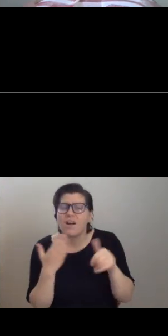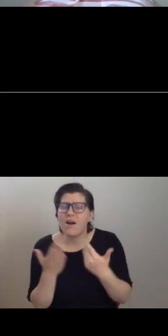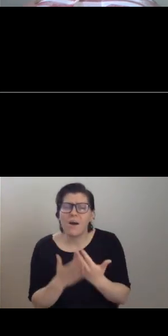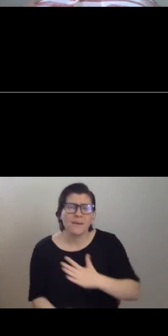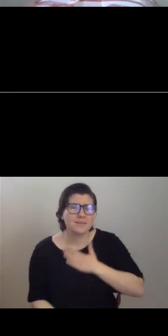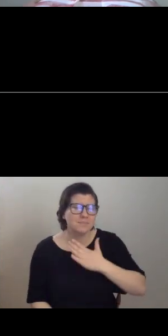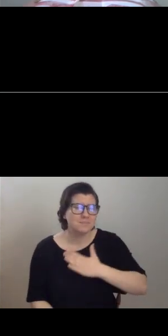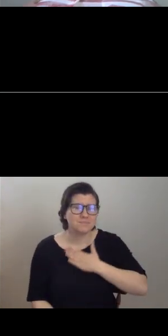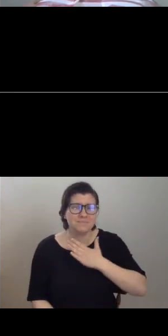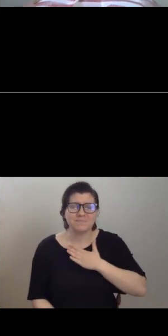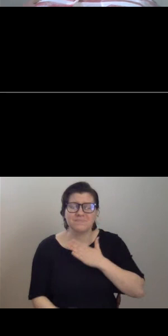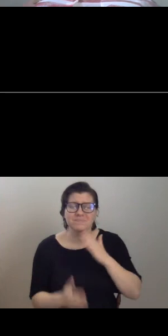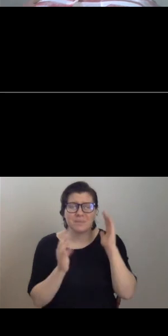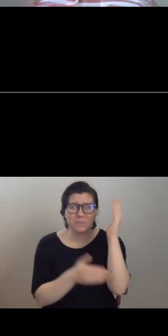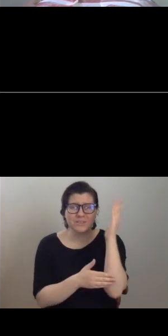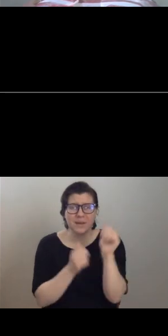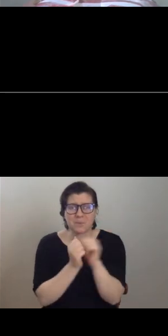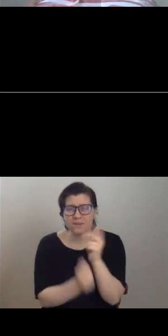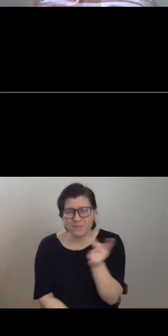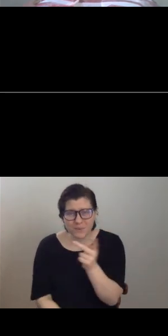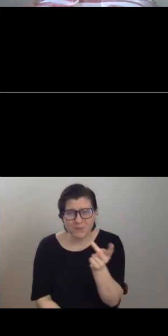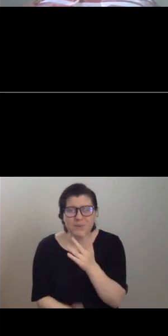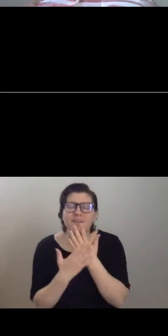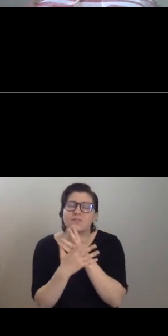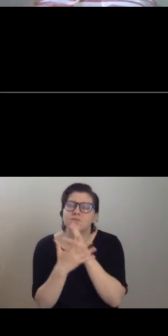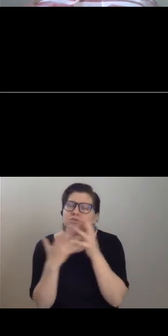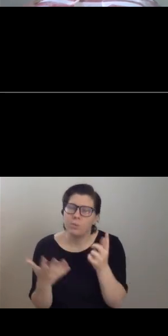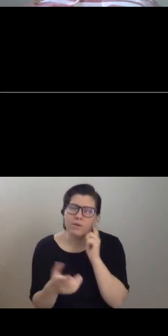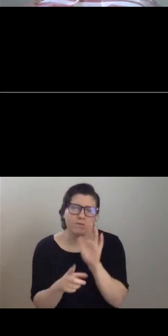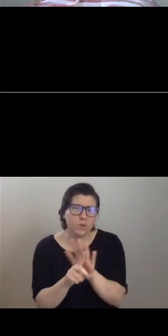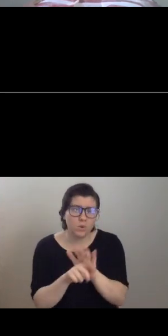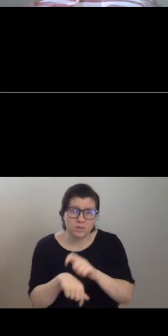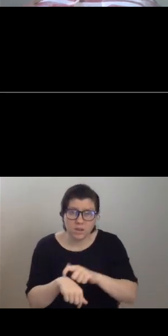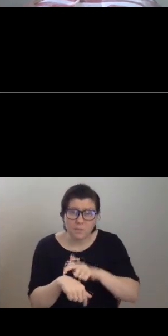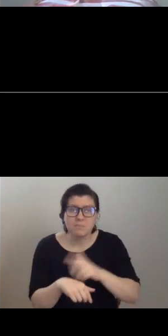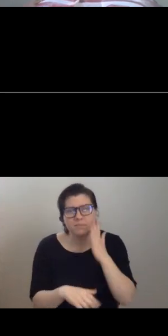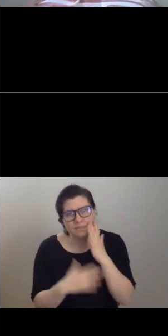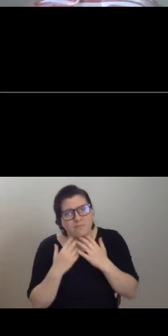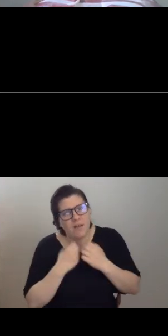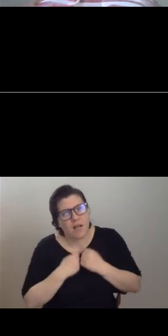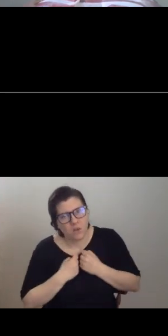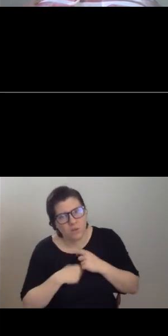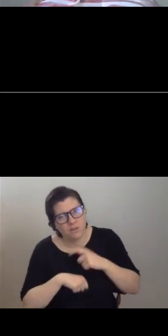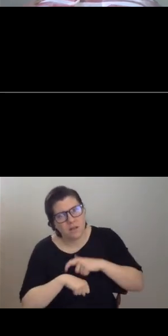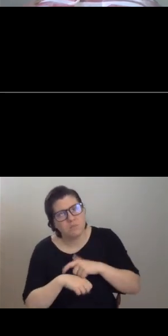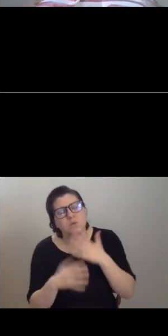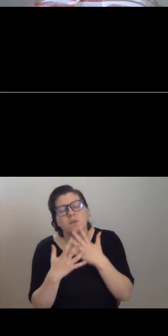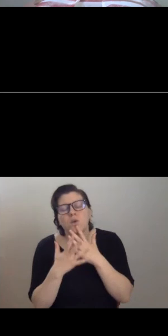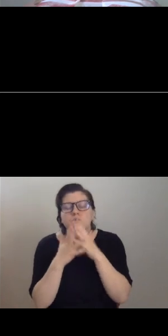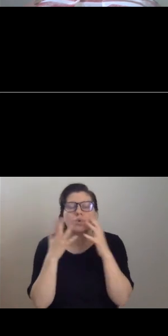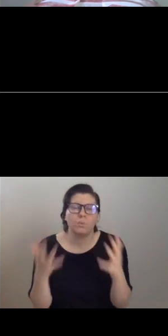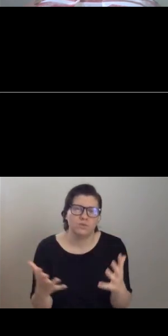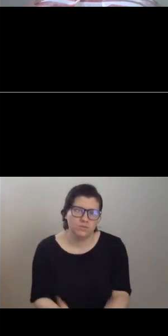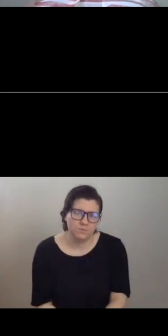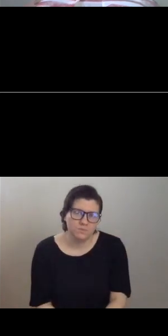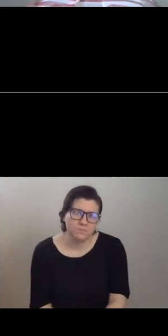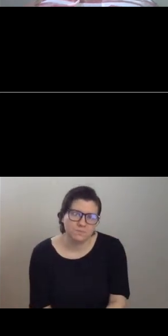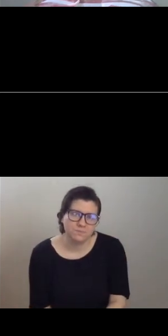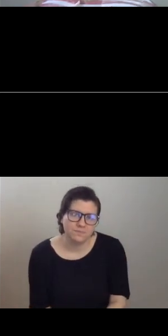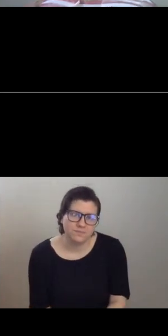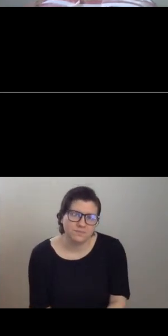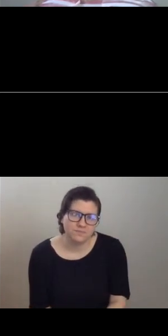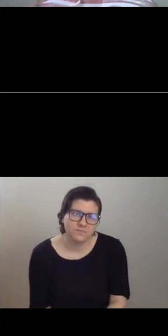present with both of you. So thank you again so much for your time. I know it's very valuable. So thank you so much. And we